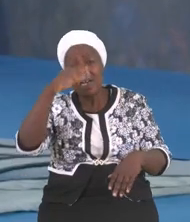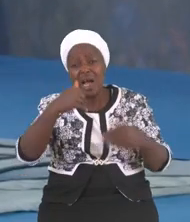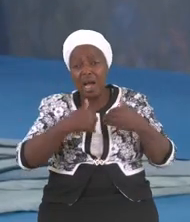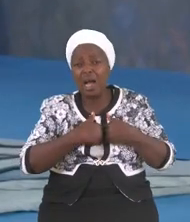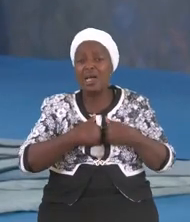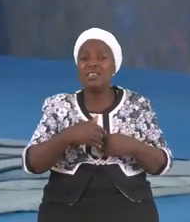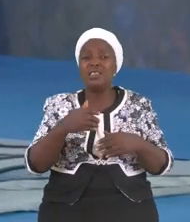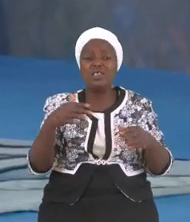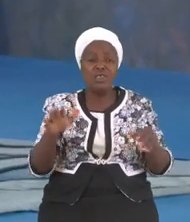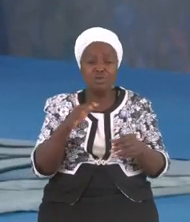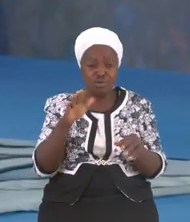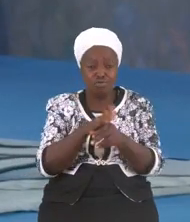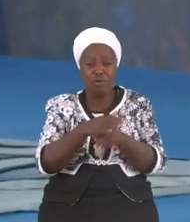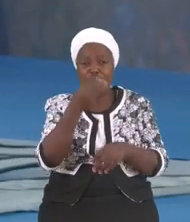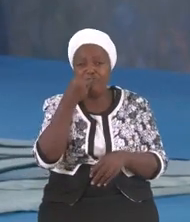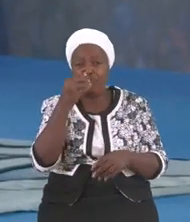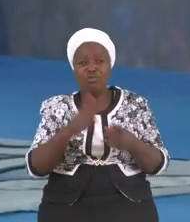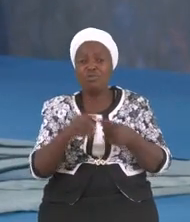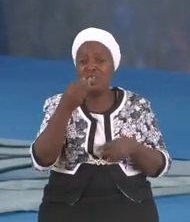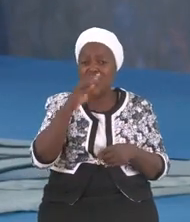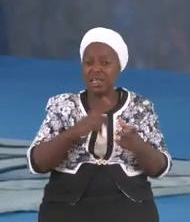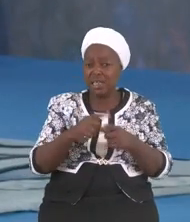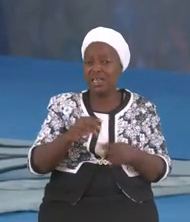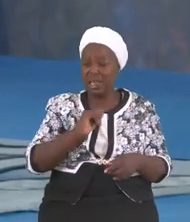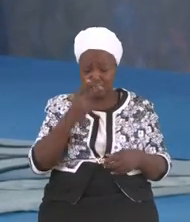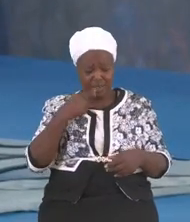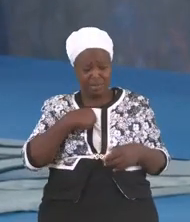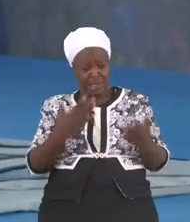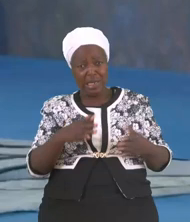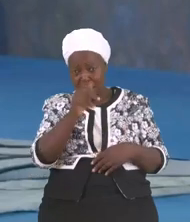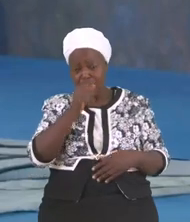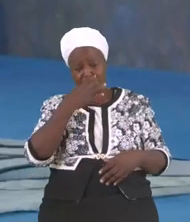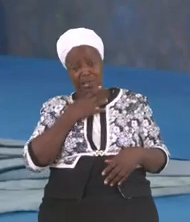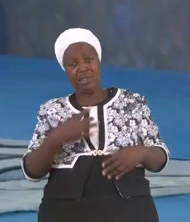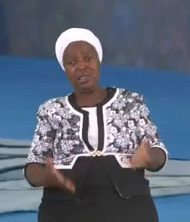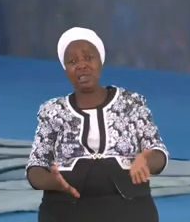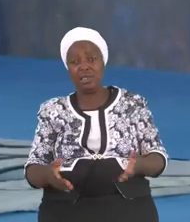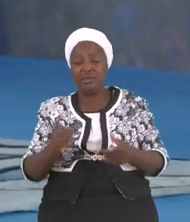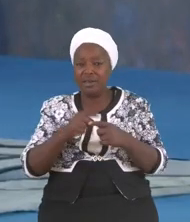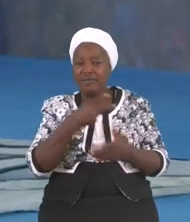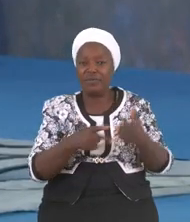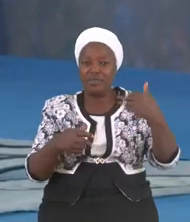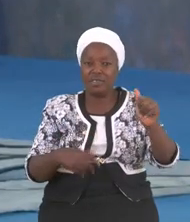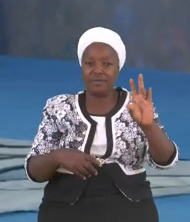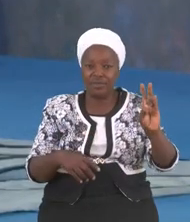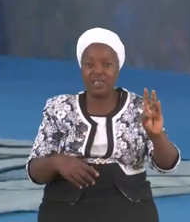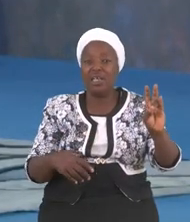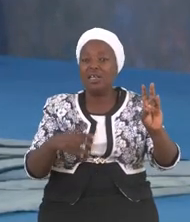enough and to spare, and I perish with hunger? Then in verse 17, he said,